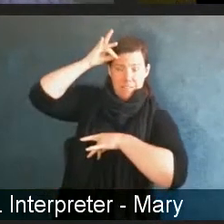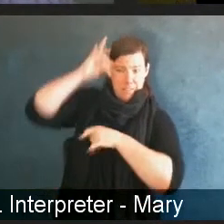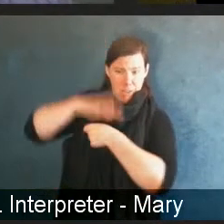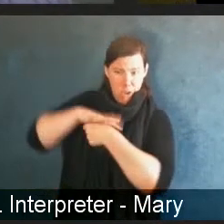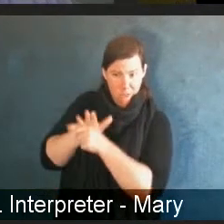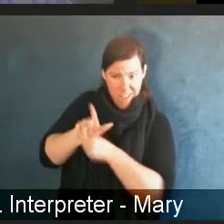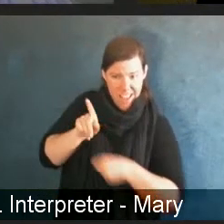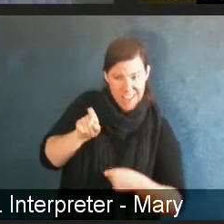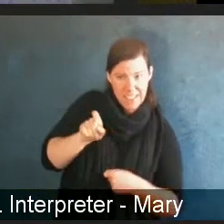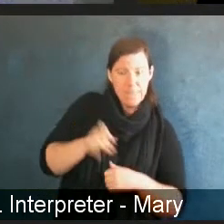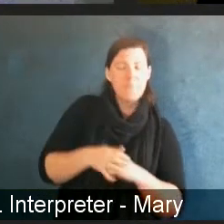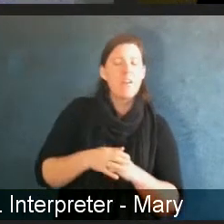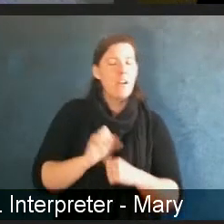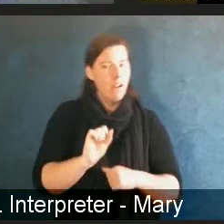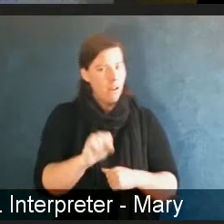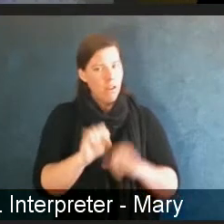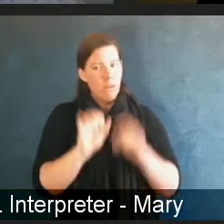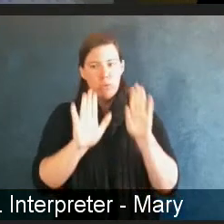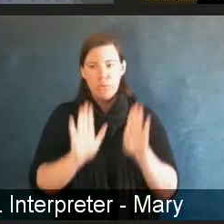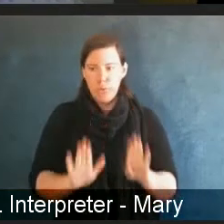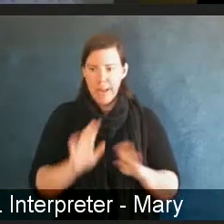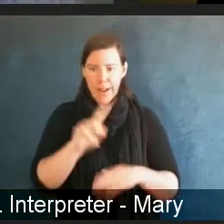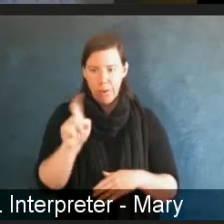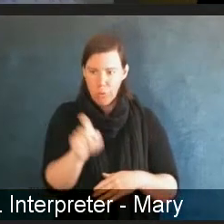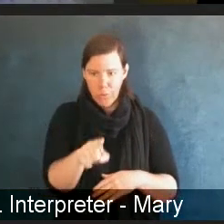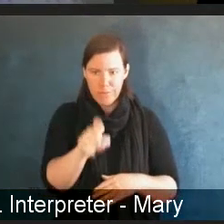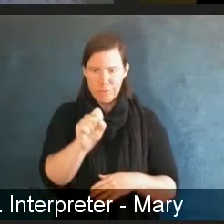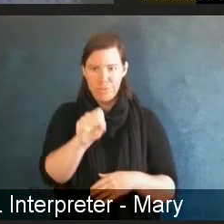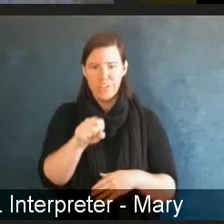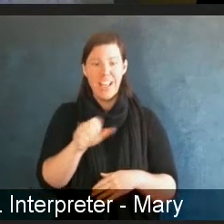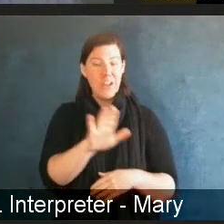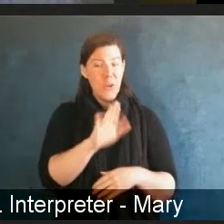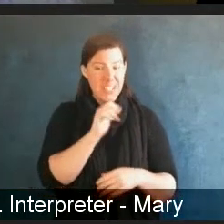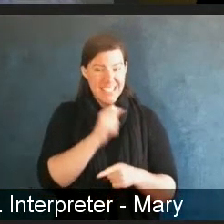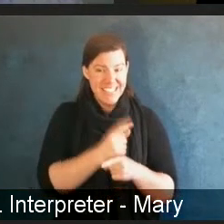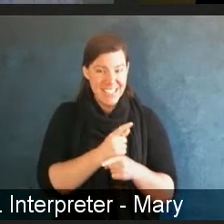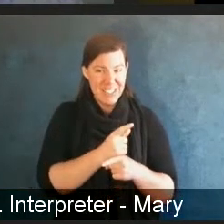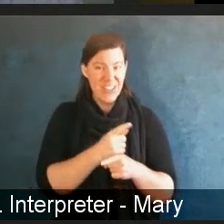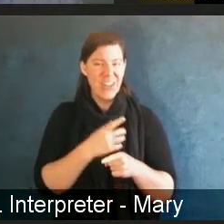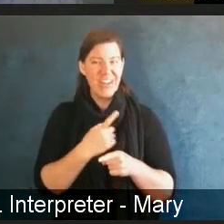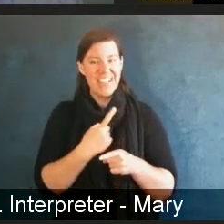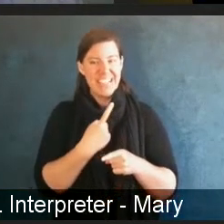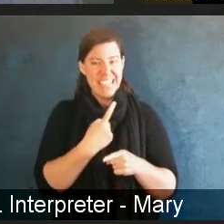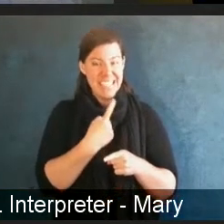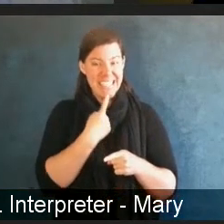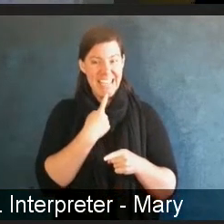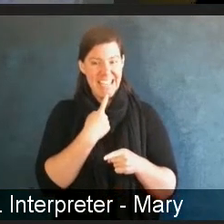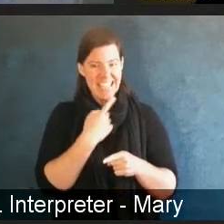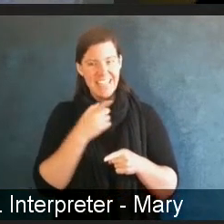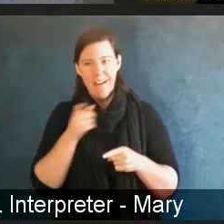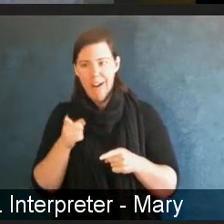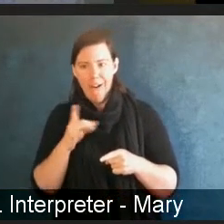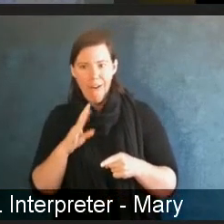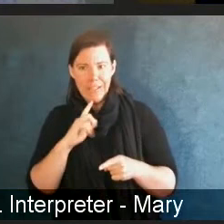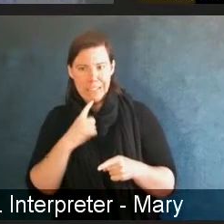questions, Tom. And with regard to your relationship with your sister, I'm not going to comment on that. But